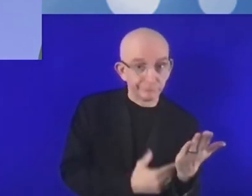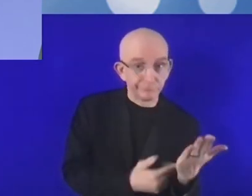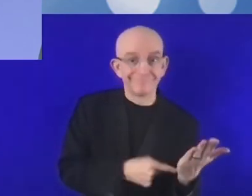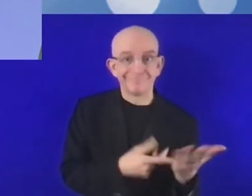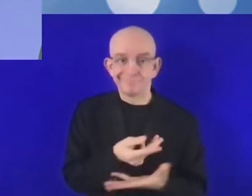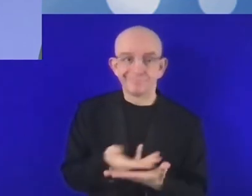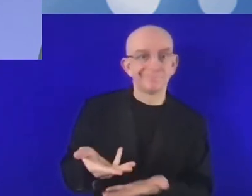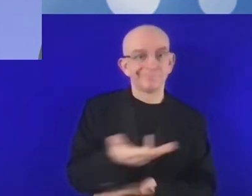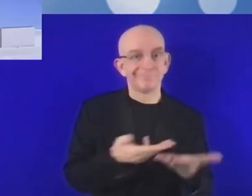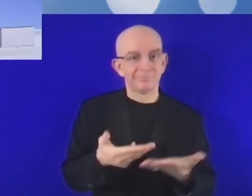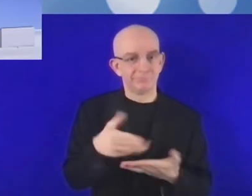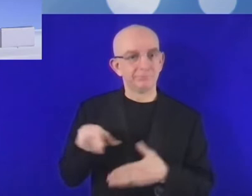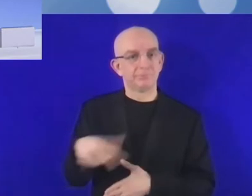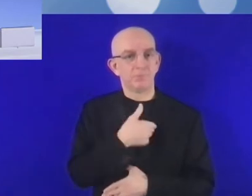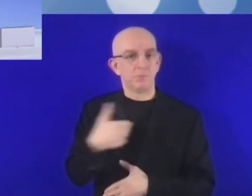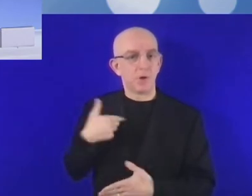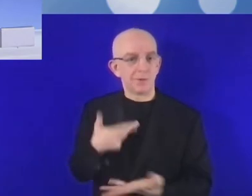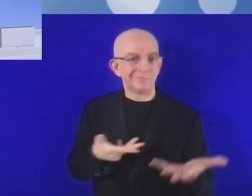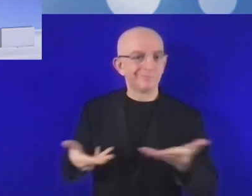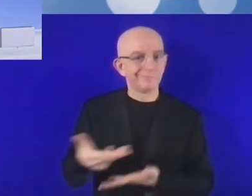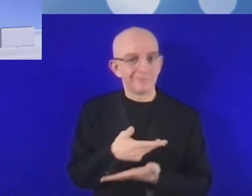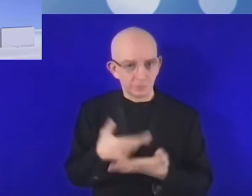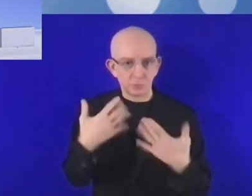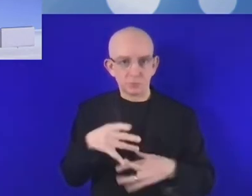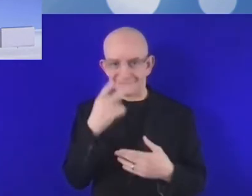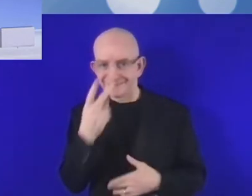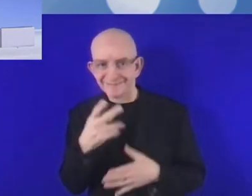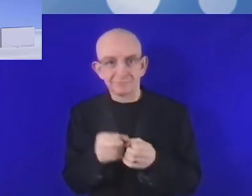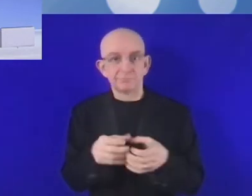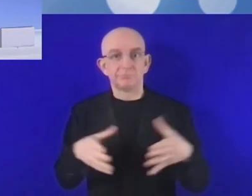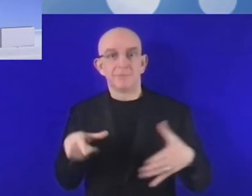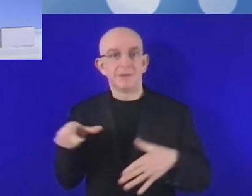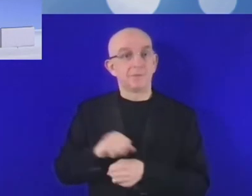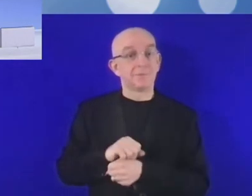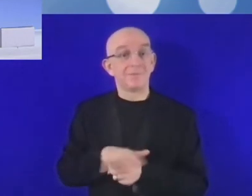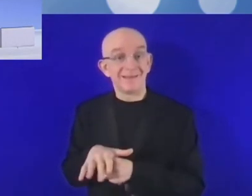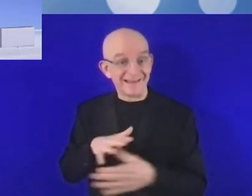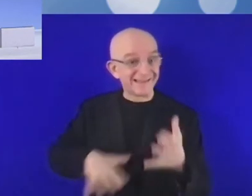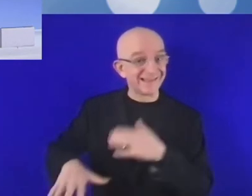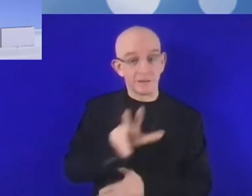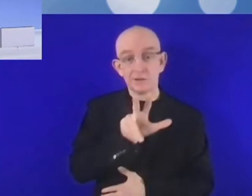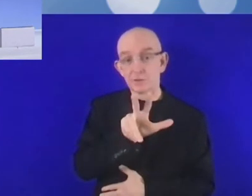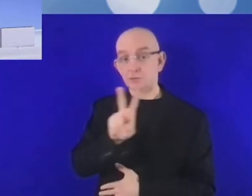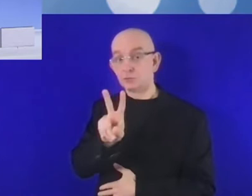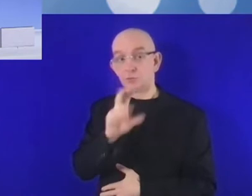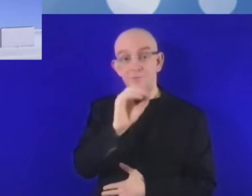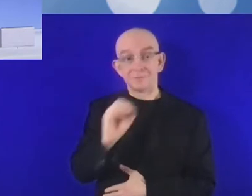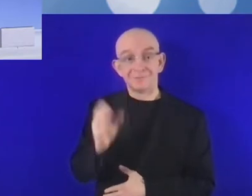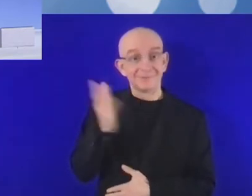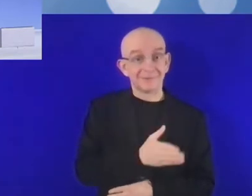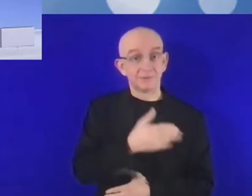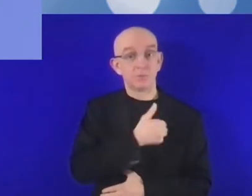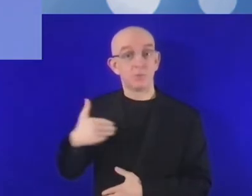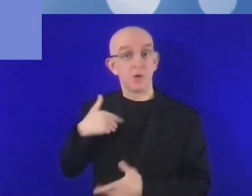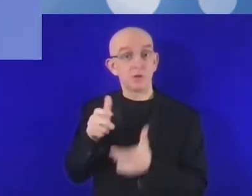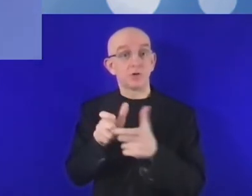end social media specialized application or digital platforms for businesses are as well very much present what